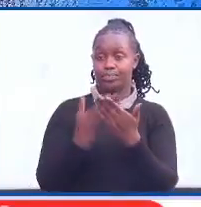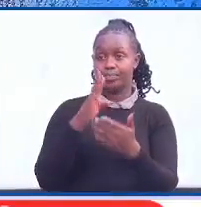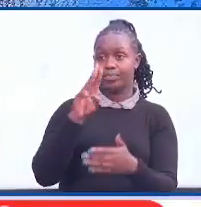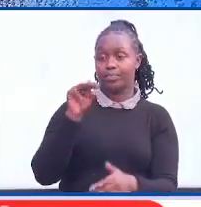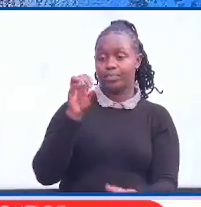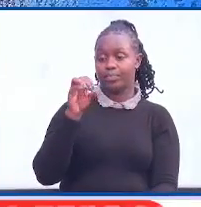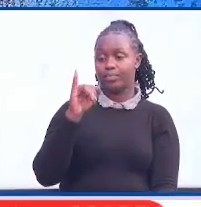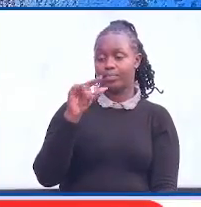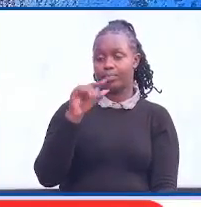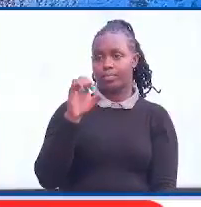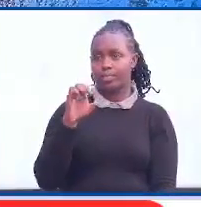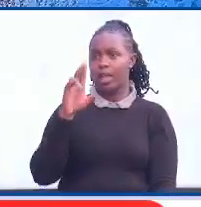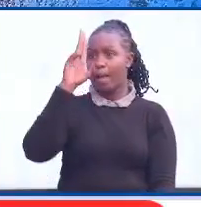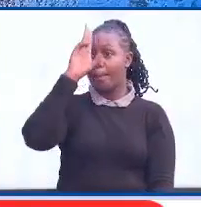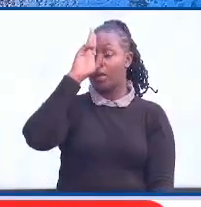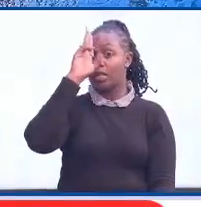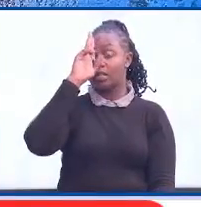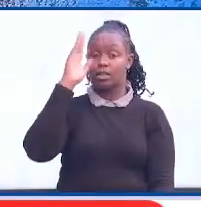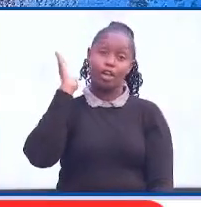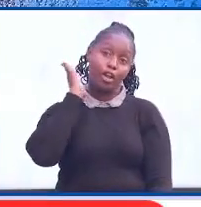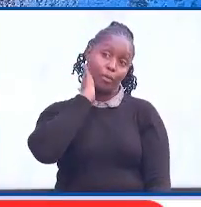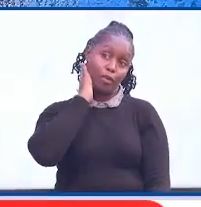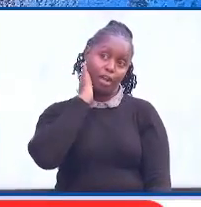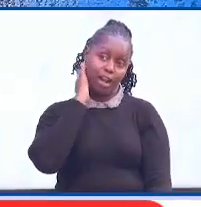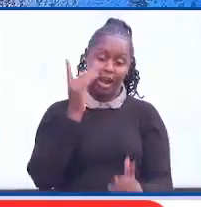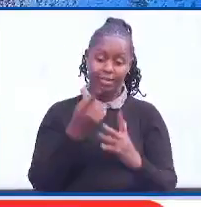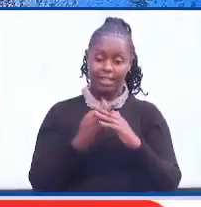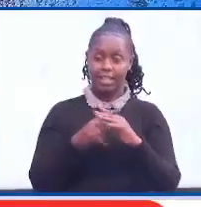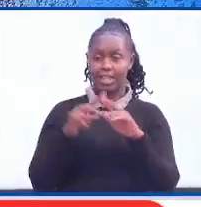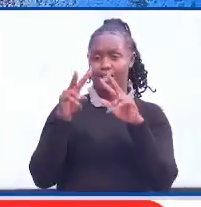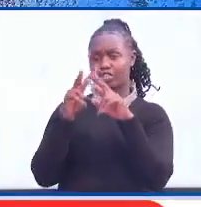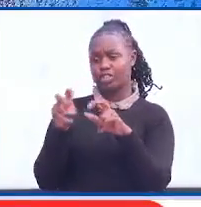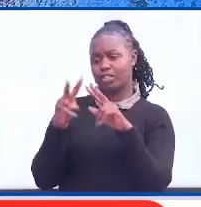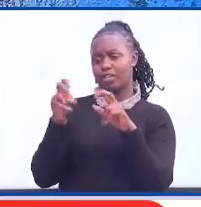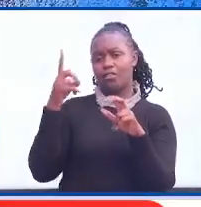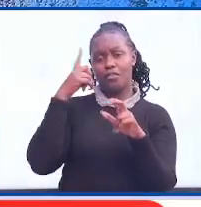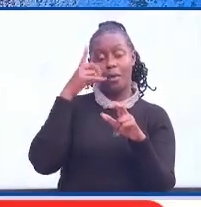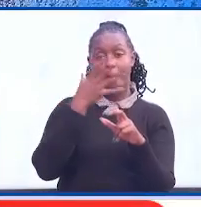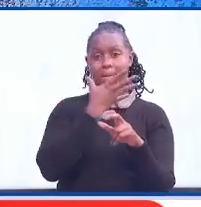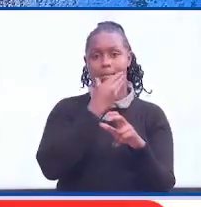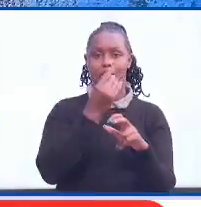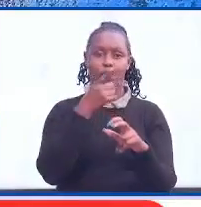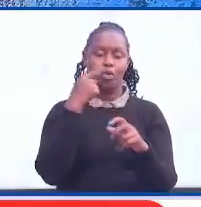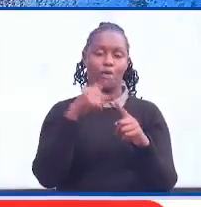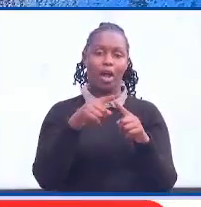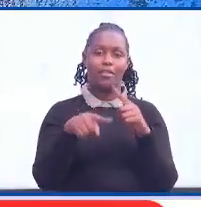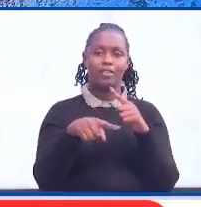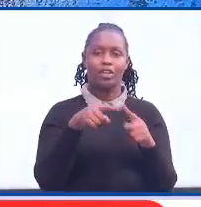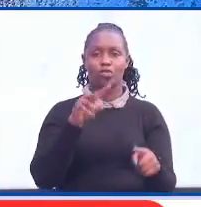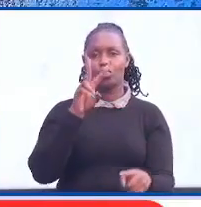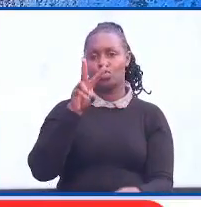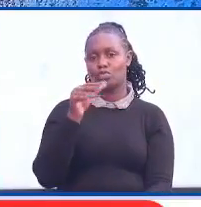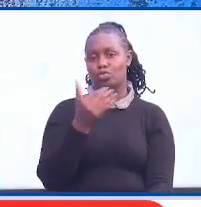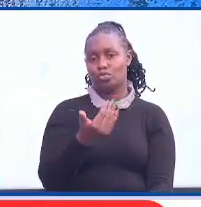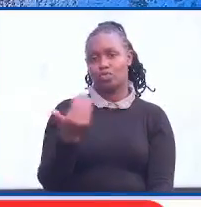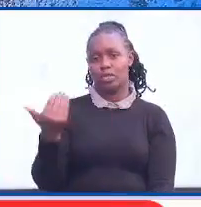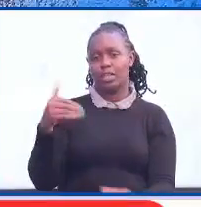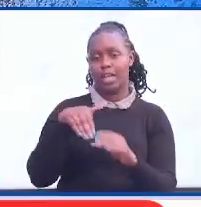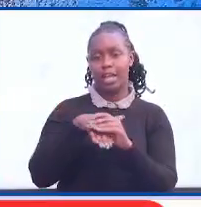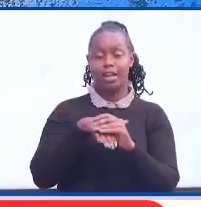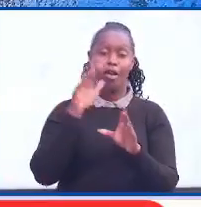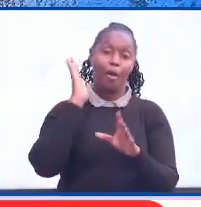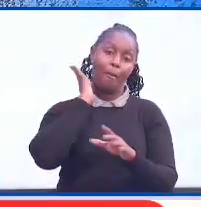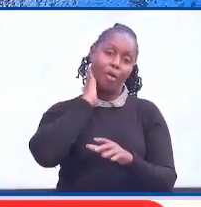Police in Muranga have launched a manhunt for a man who is believed to have hacked to death his two sons in Mugwanyoni, Muranga